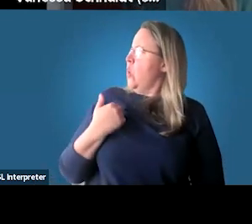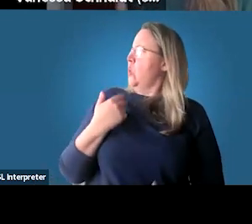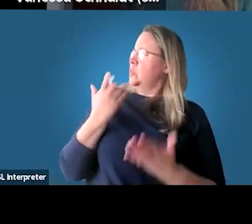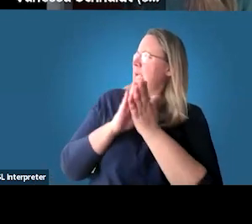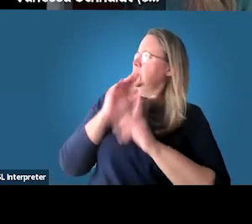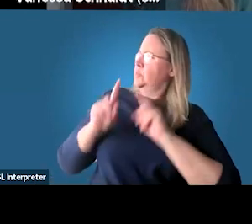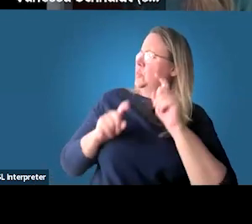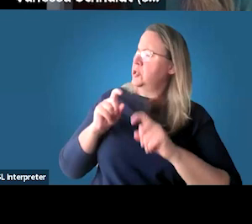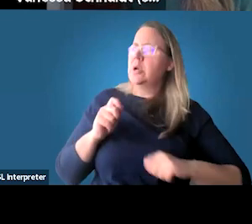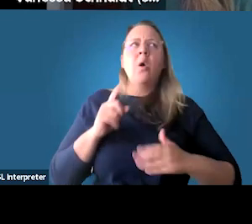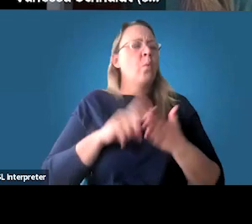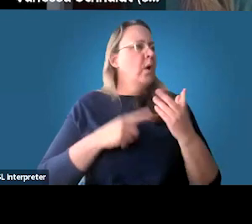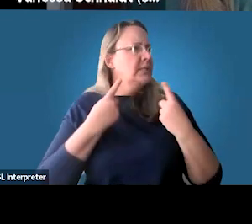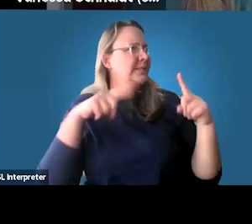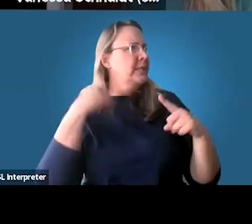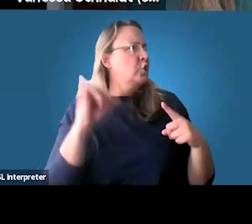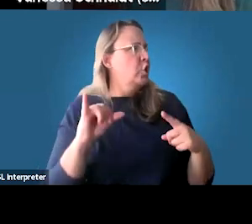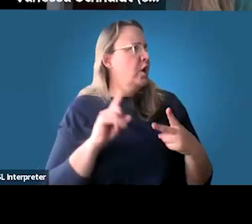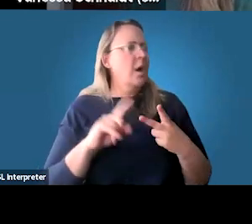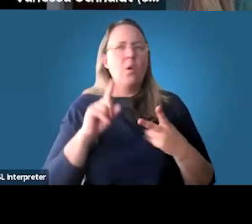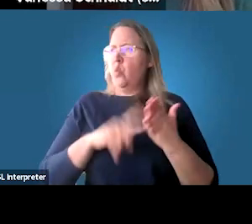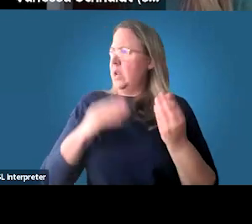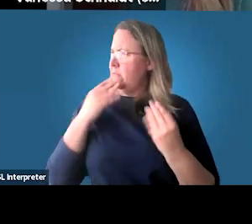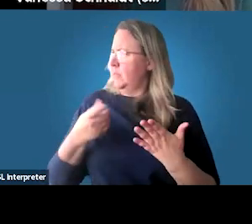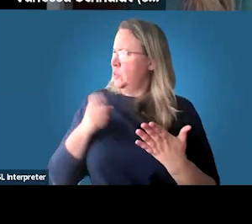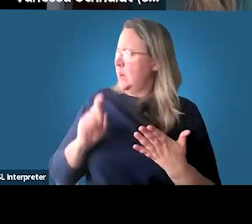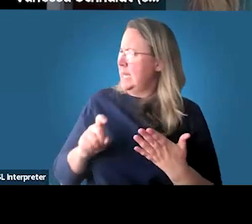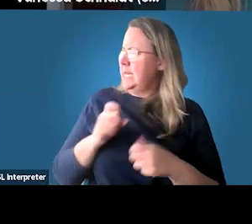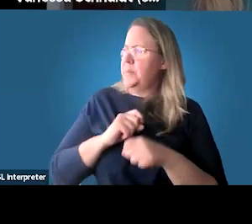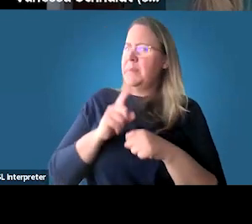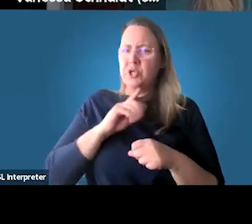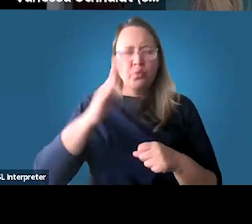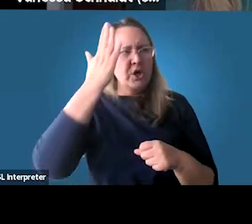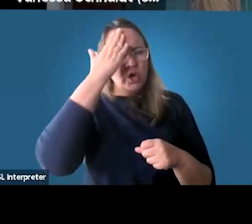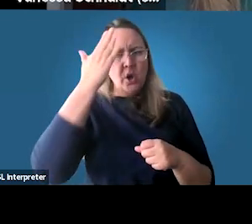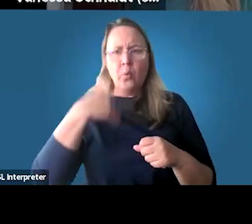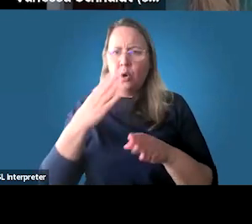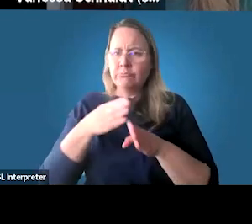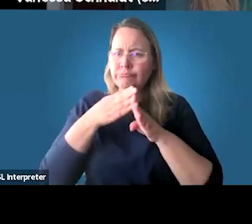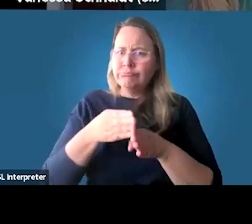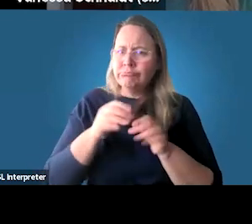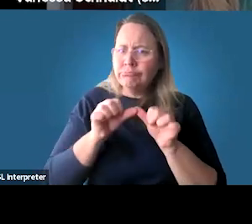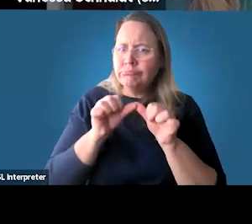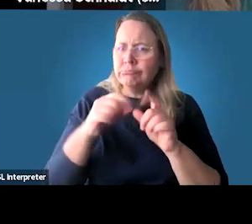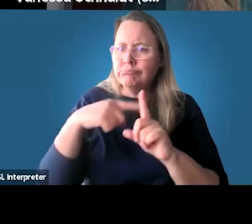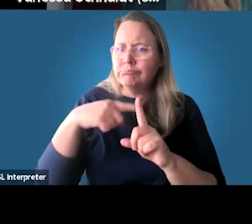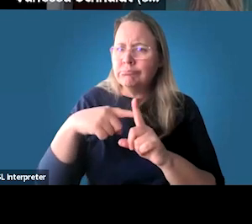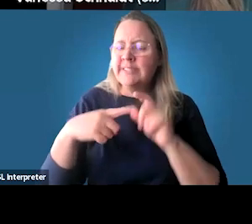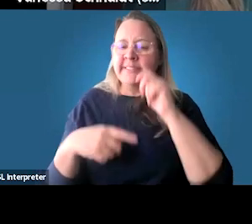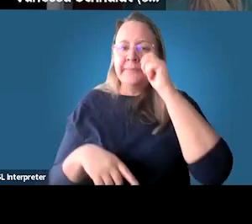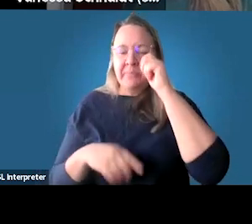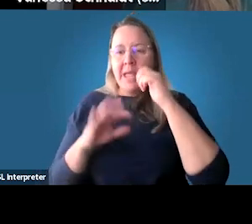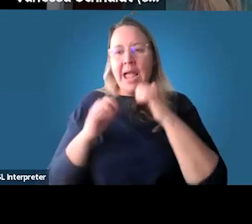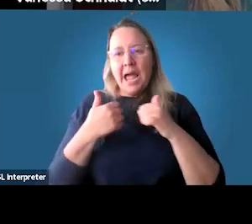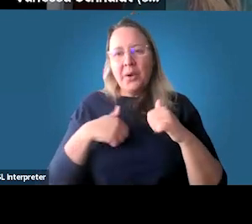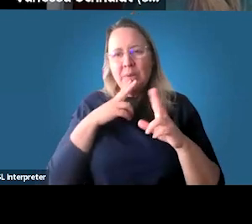right? What does success look like? What information do we need in order to know if we're on track to reach those goals? How